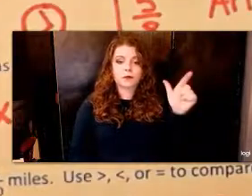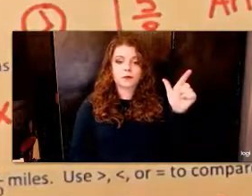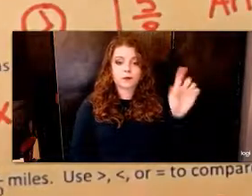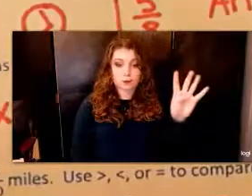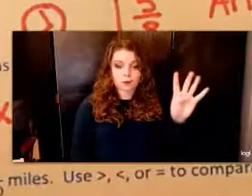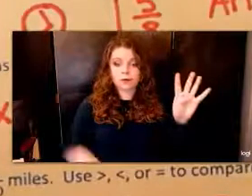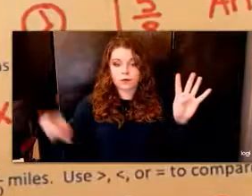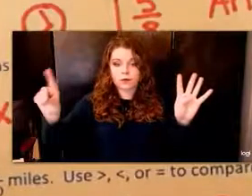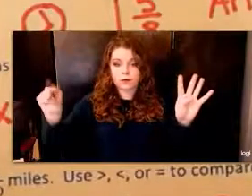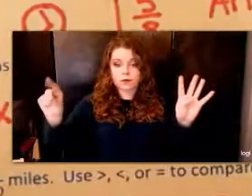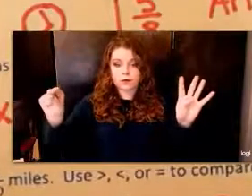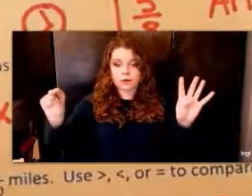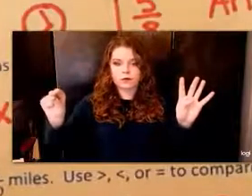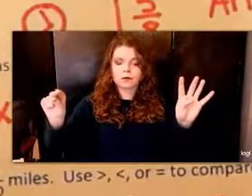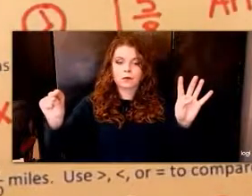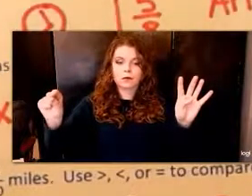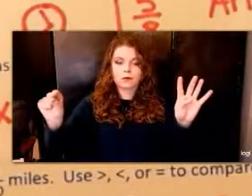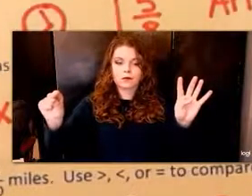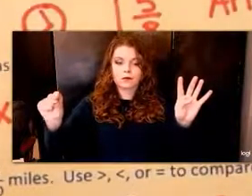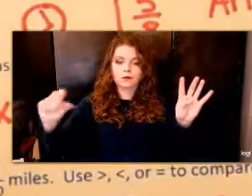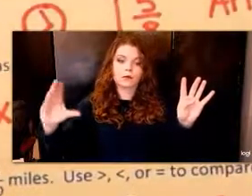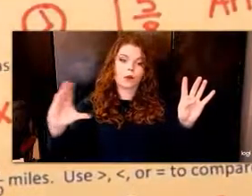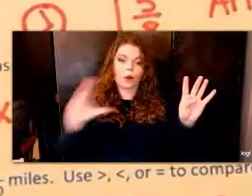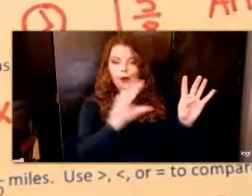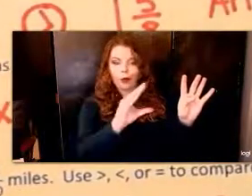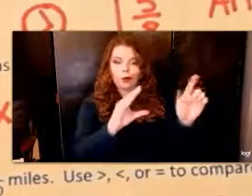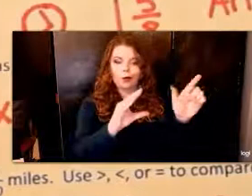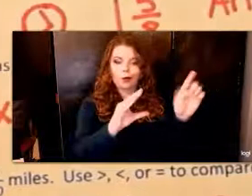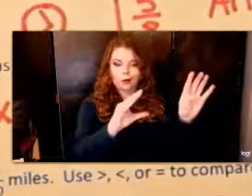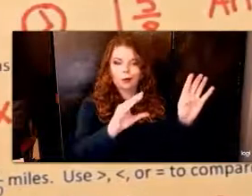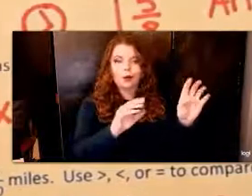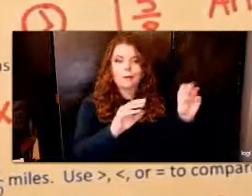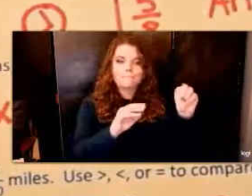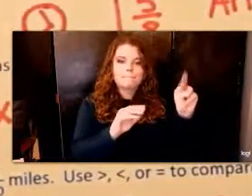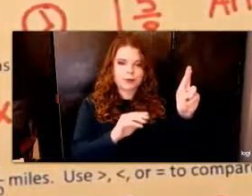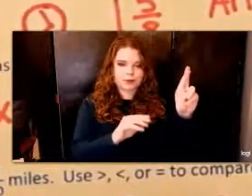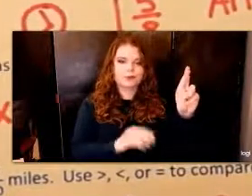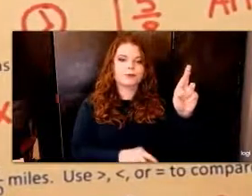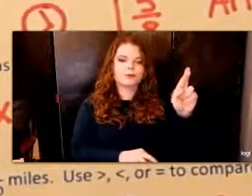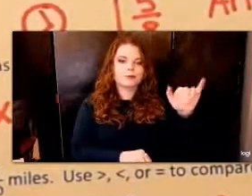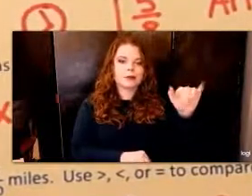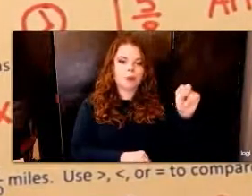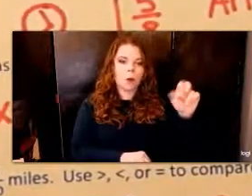looks like Mr. Reynolds ran further than Miss Smith.